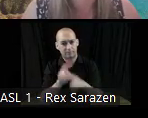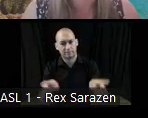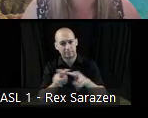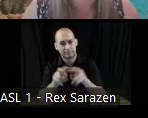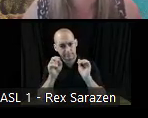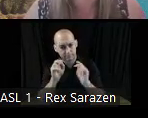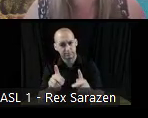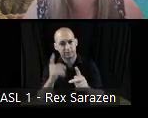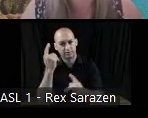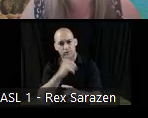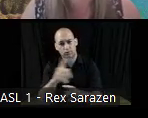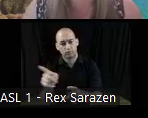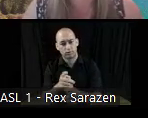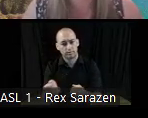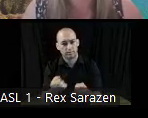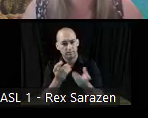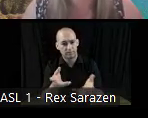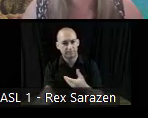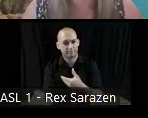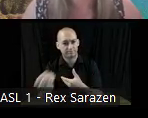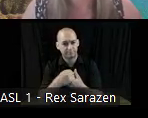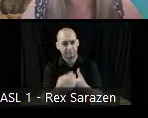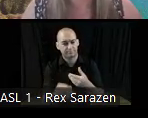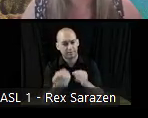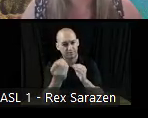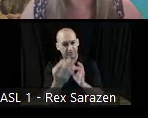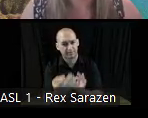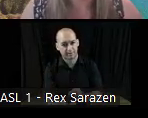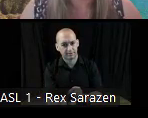you all to provide your input and feedback.